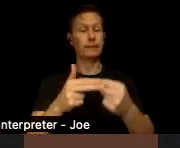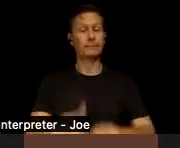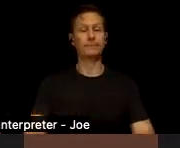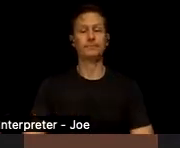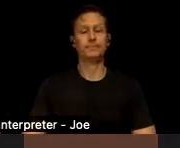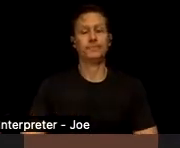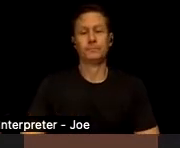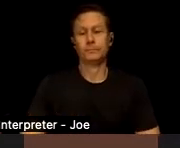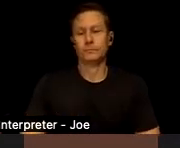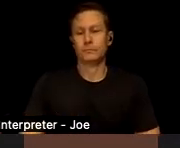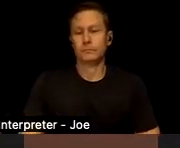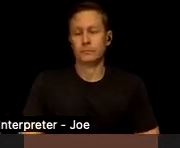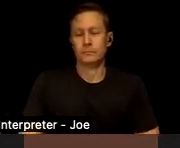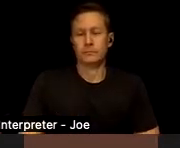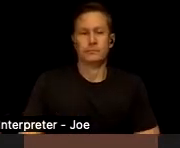Okay.